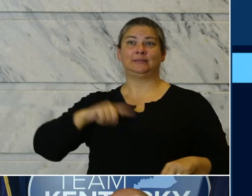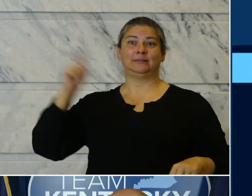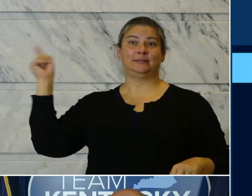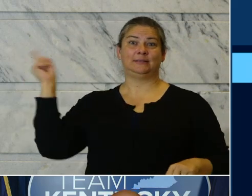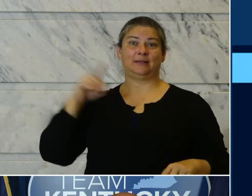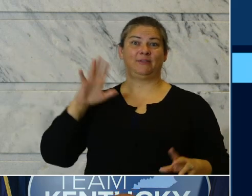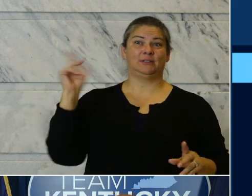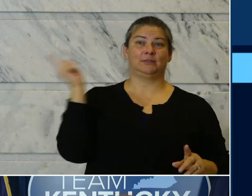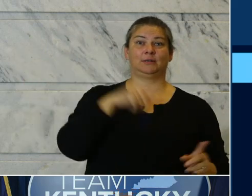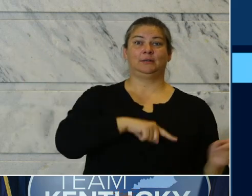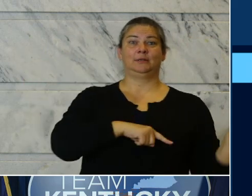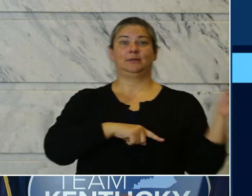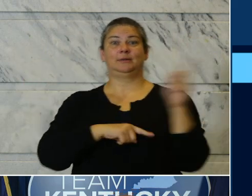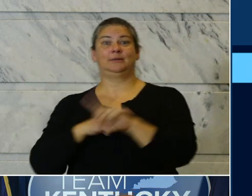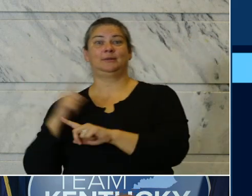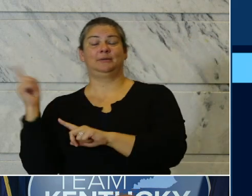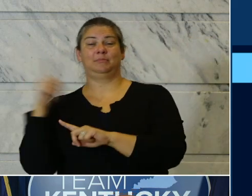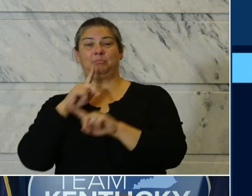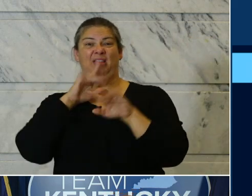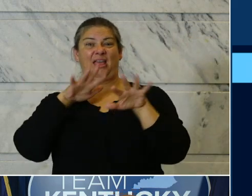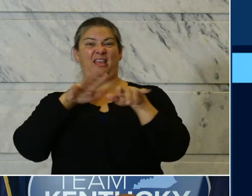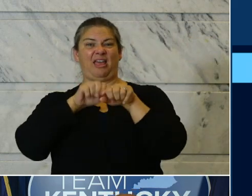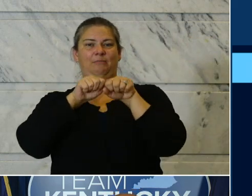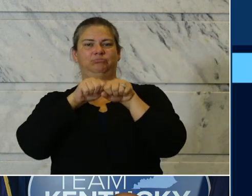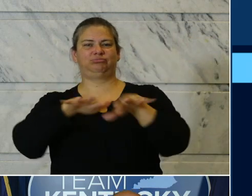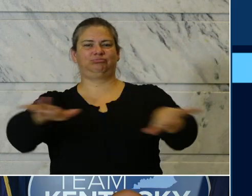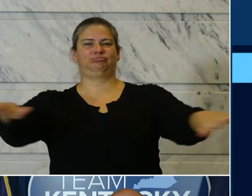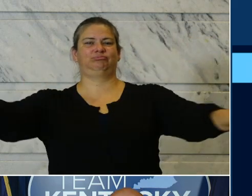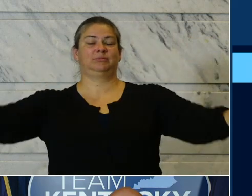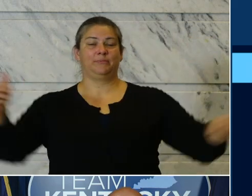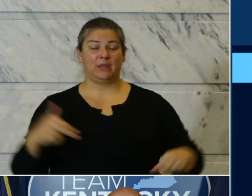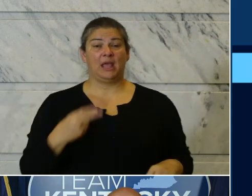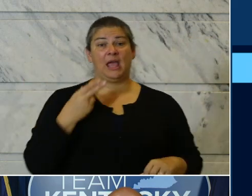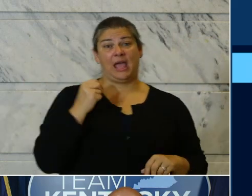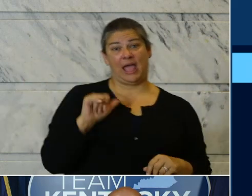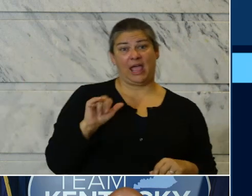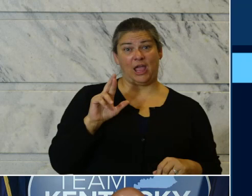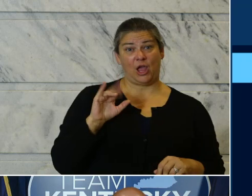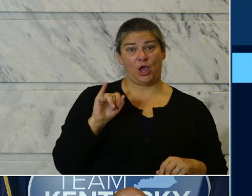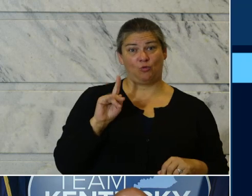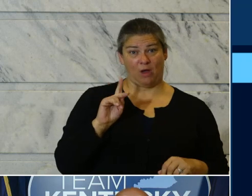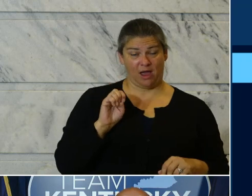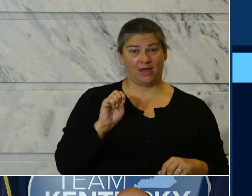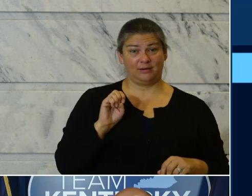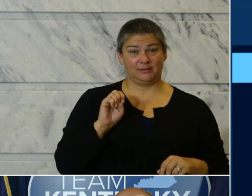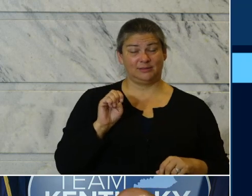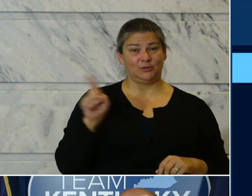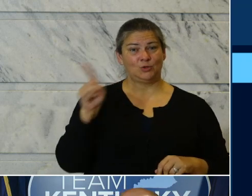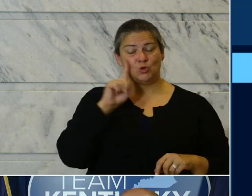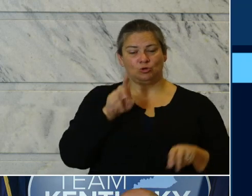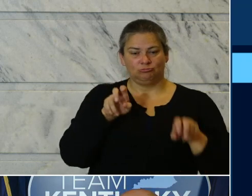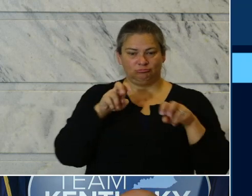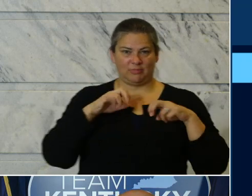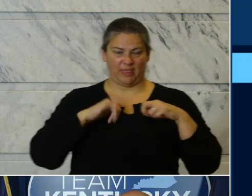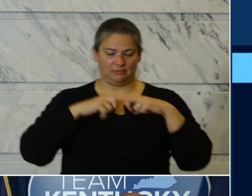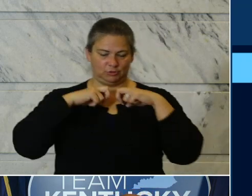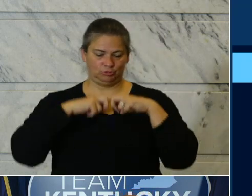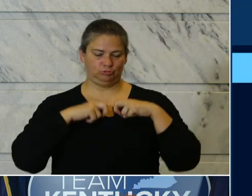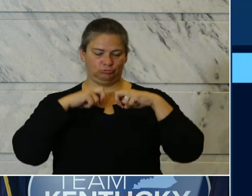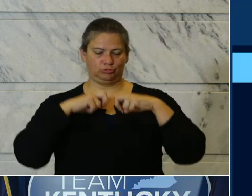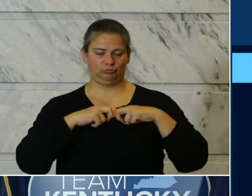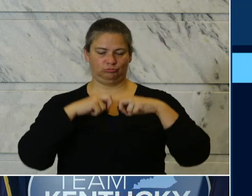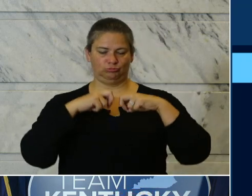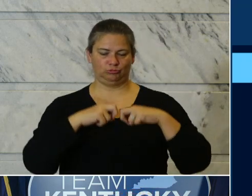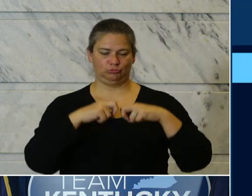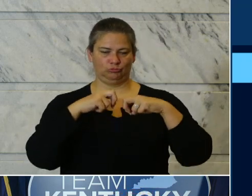you know it, you've infected a lot of folks. Hay rides and things where you're all sitting packed in the back of a tractor together. That's not a good thing to